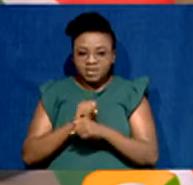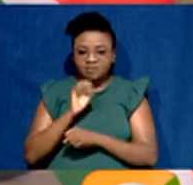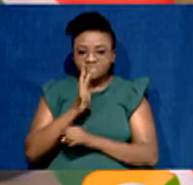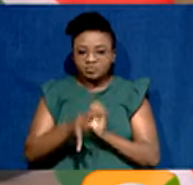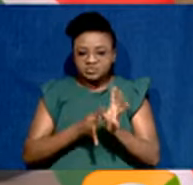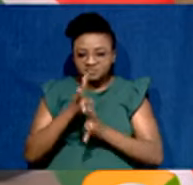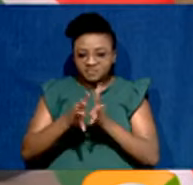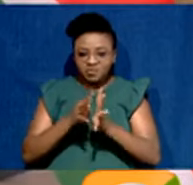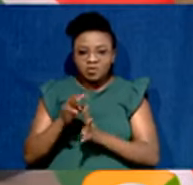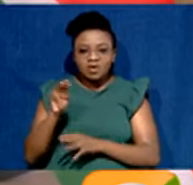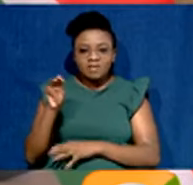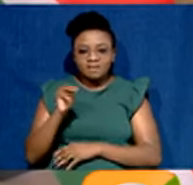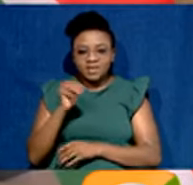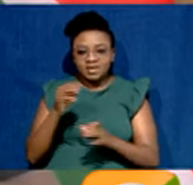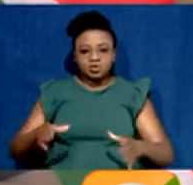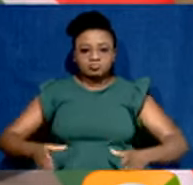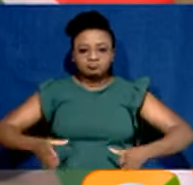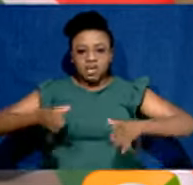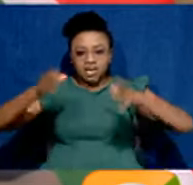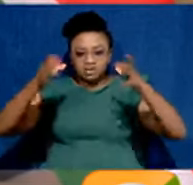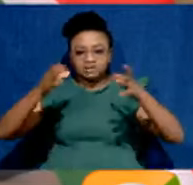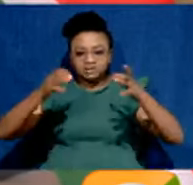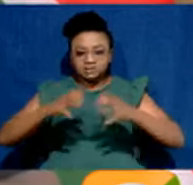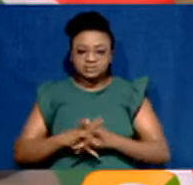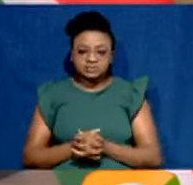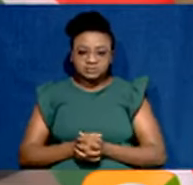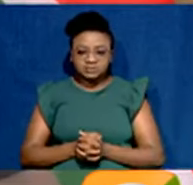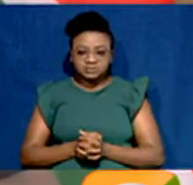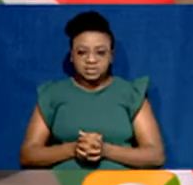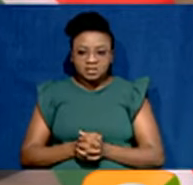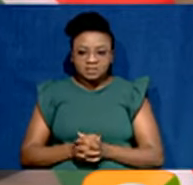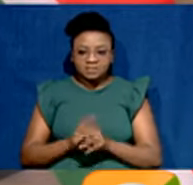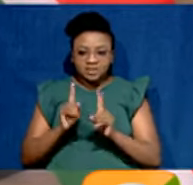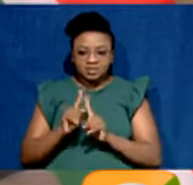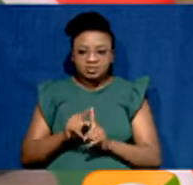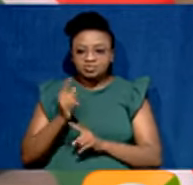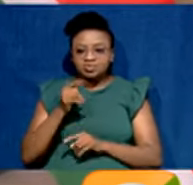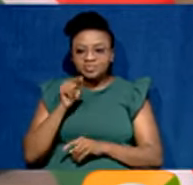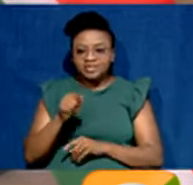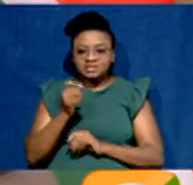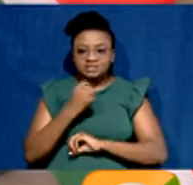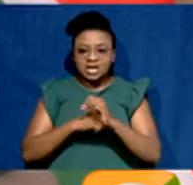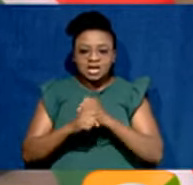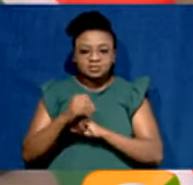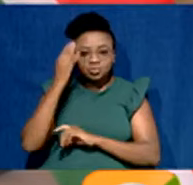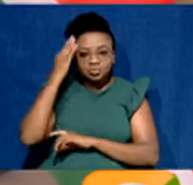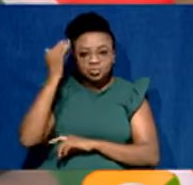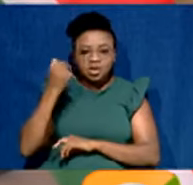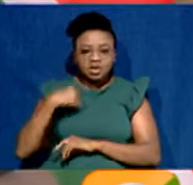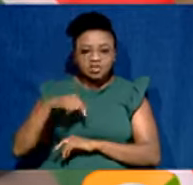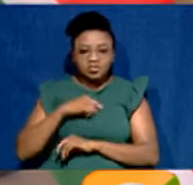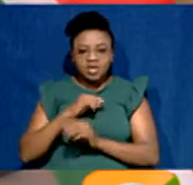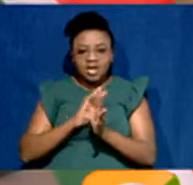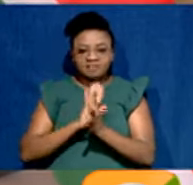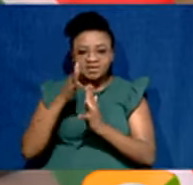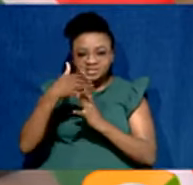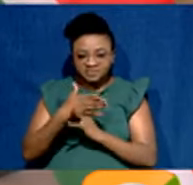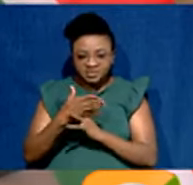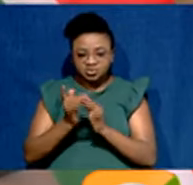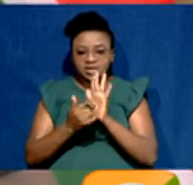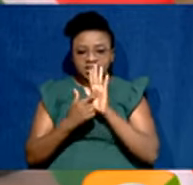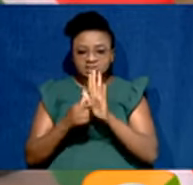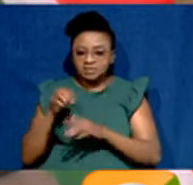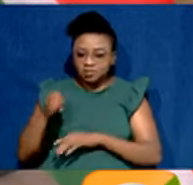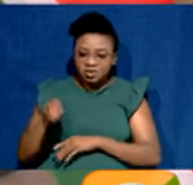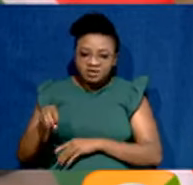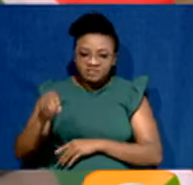producing 61 million bags this year. And it is because we have done interventions. Fertilizer that was being sold